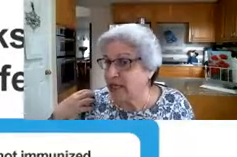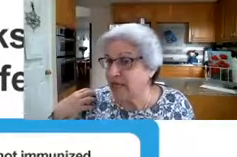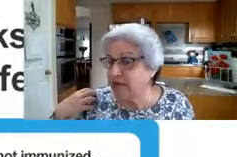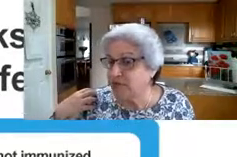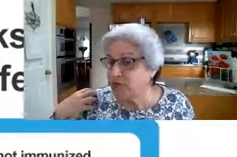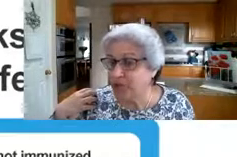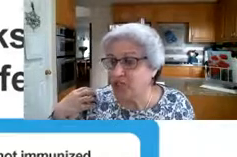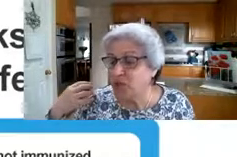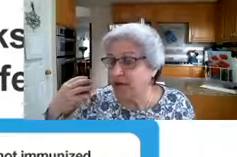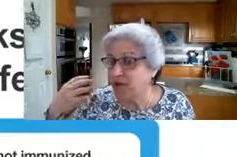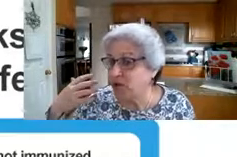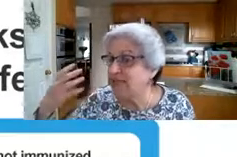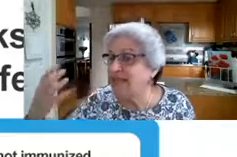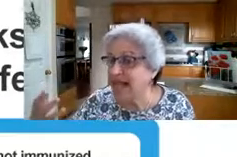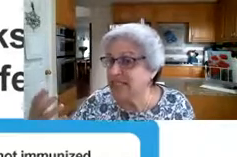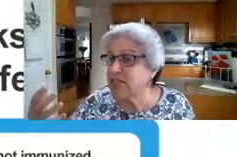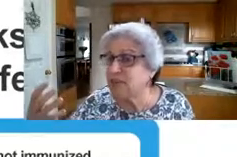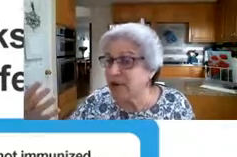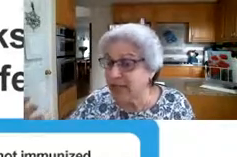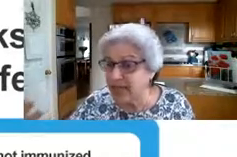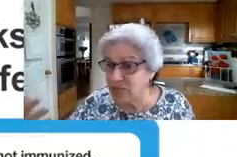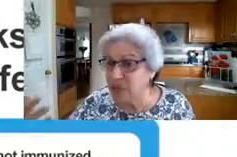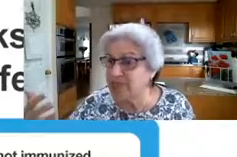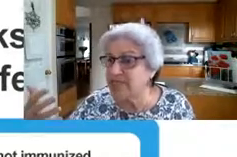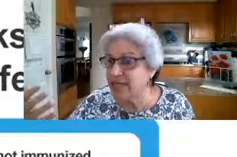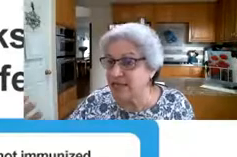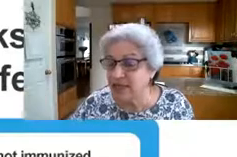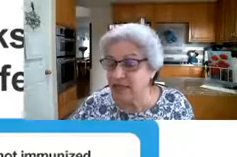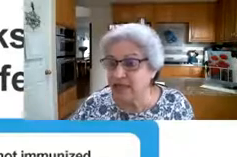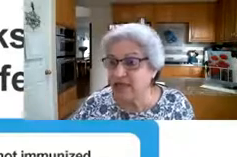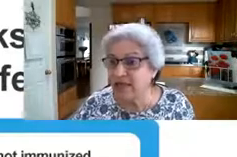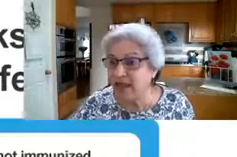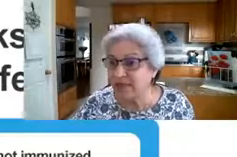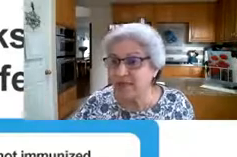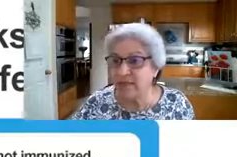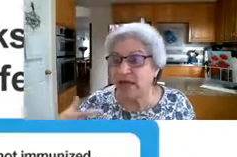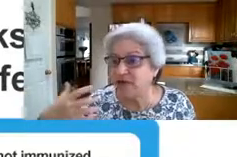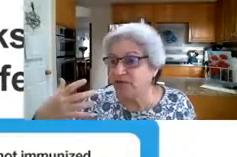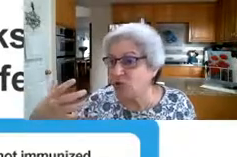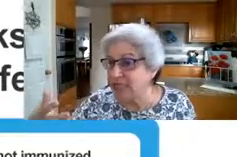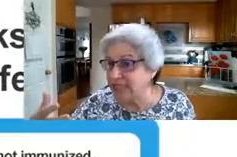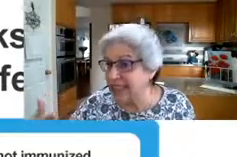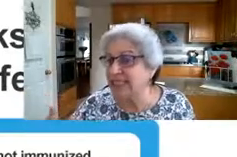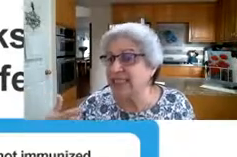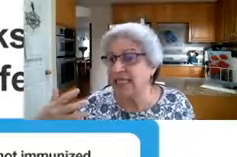January of 2020, or even last spring, as we were seeing the